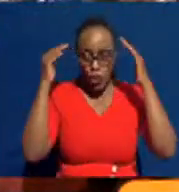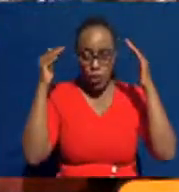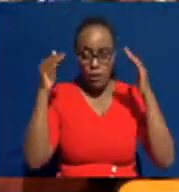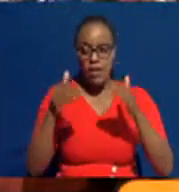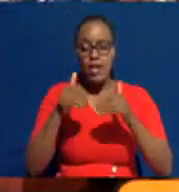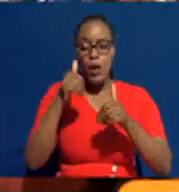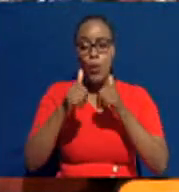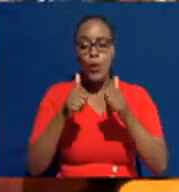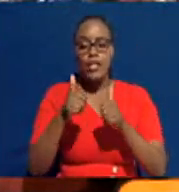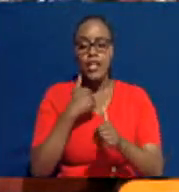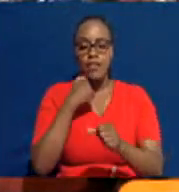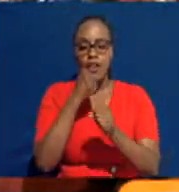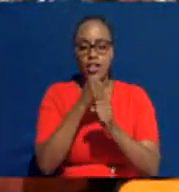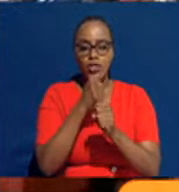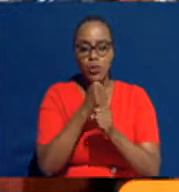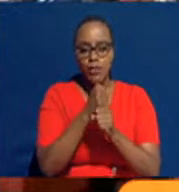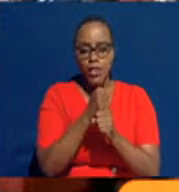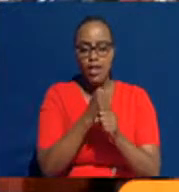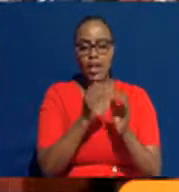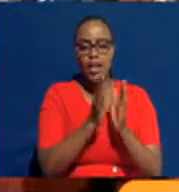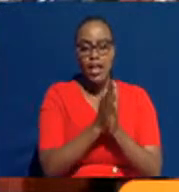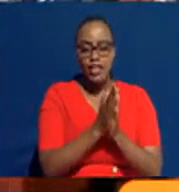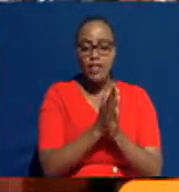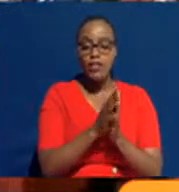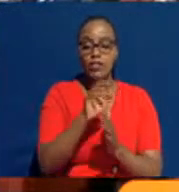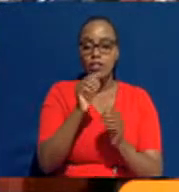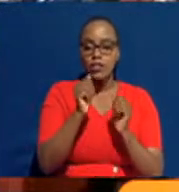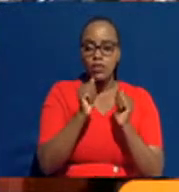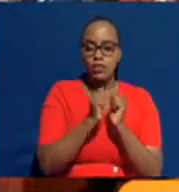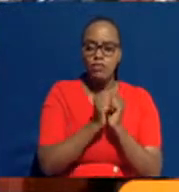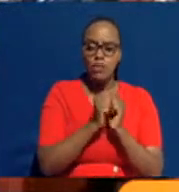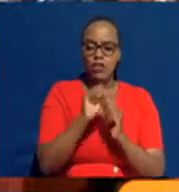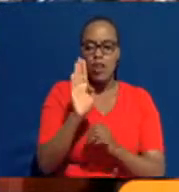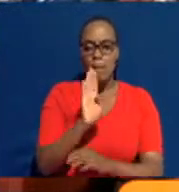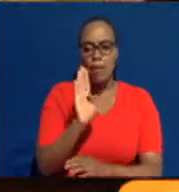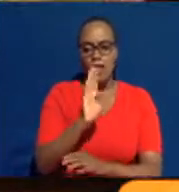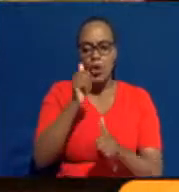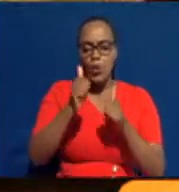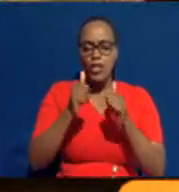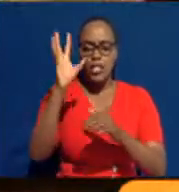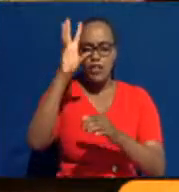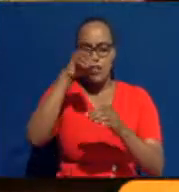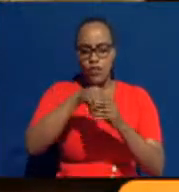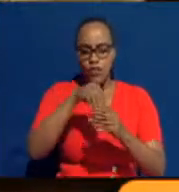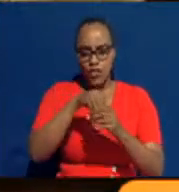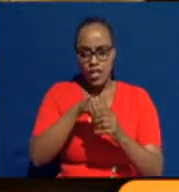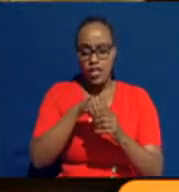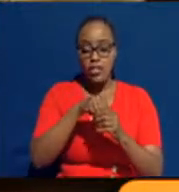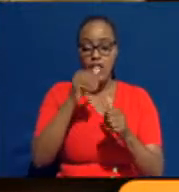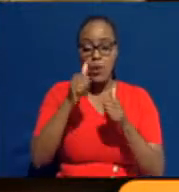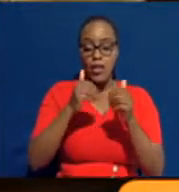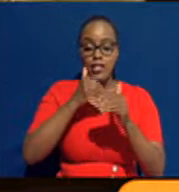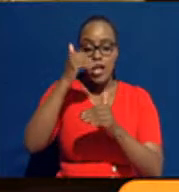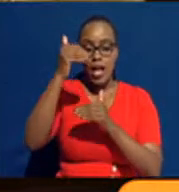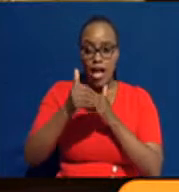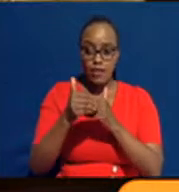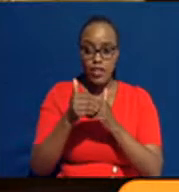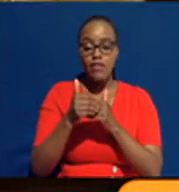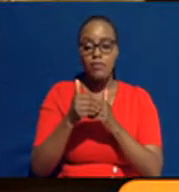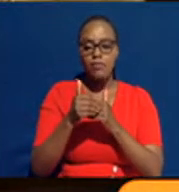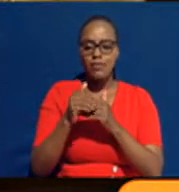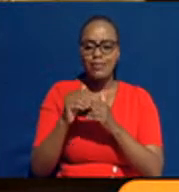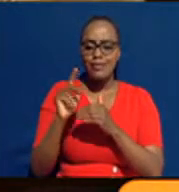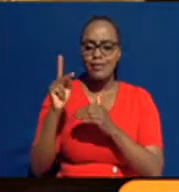that had been made to pay 6 billion shillings for the exit of Helios investment from the shareholding of Telkom Kenya